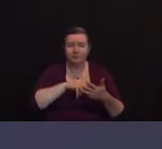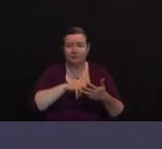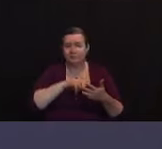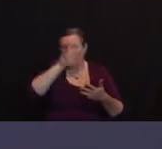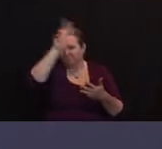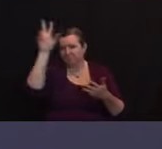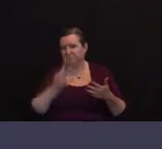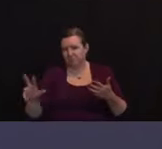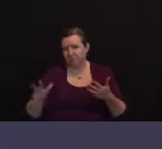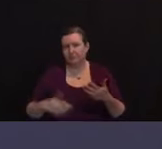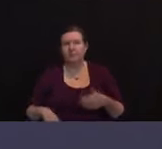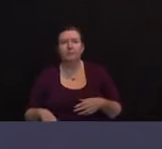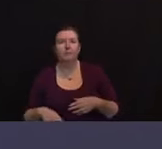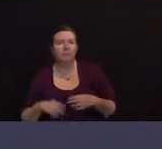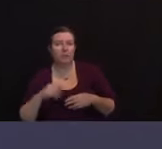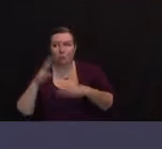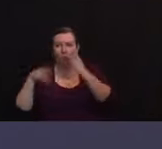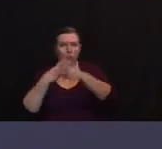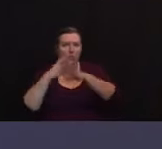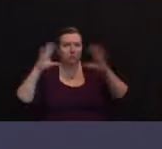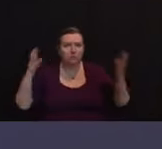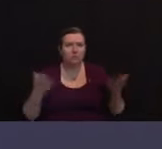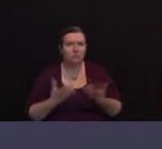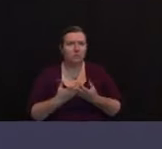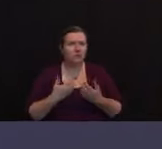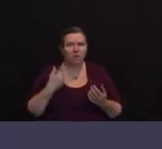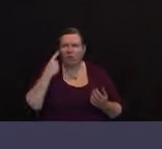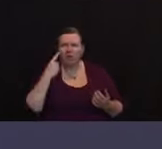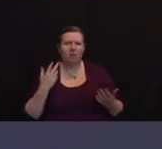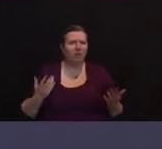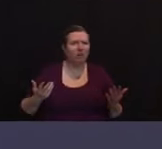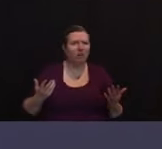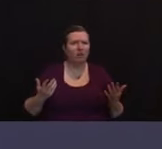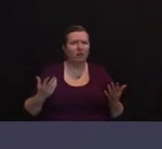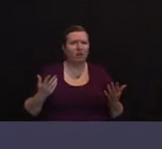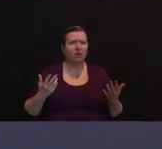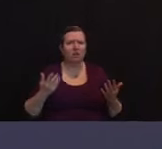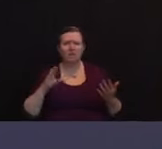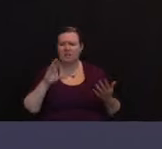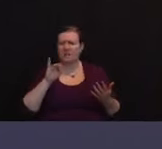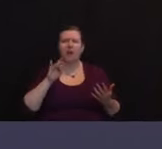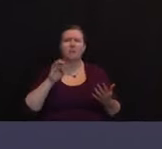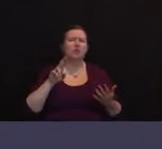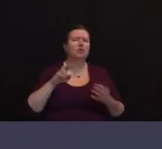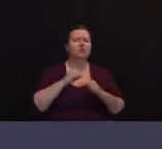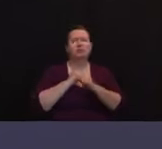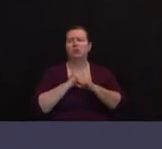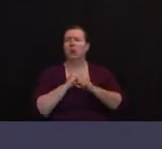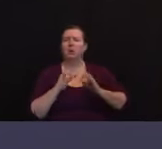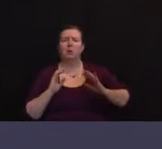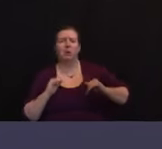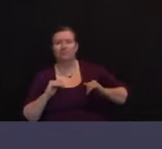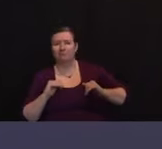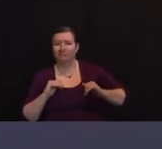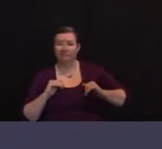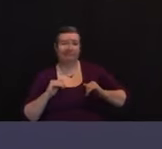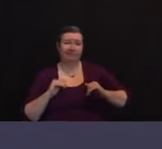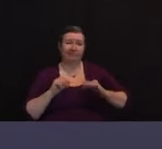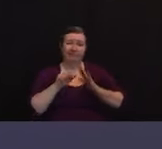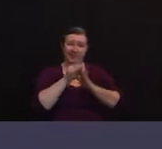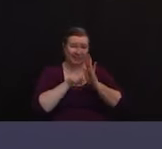in, folks. So anybody who thinks you can let your hair down in cyber world, whether you're a state government or an individual and everything in